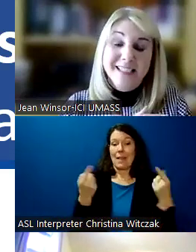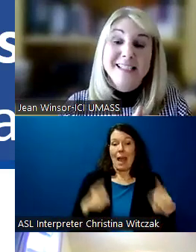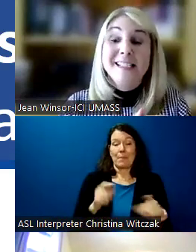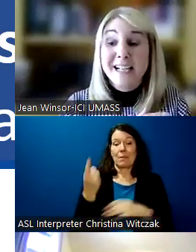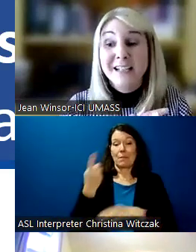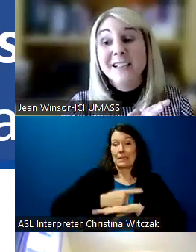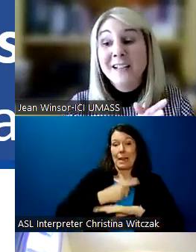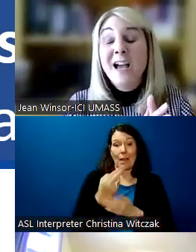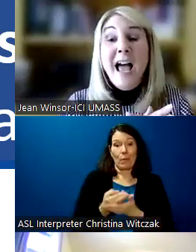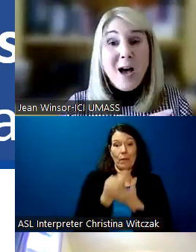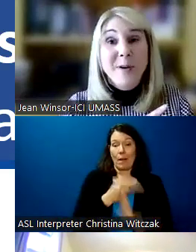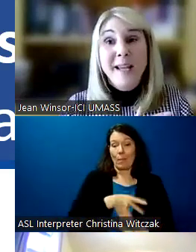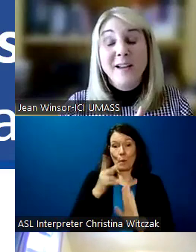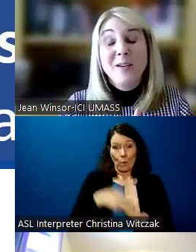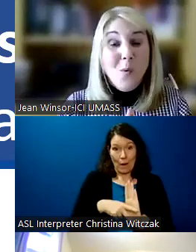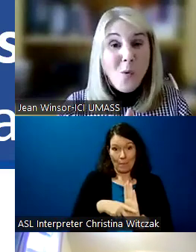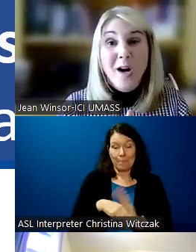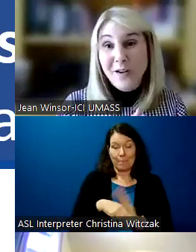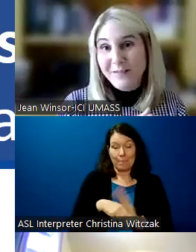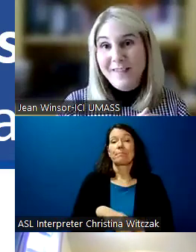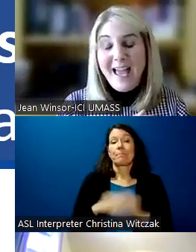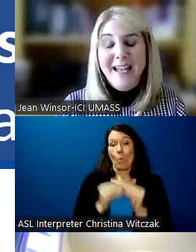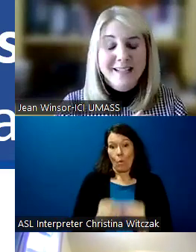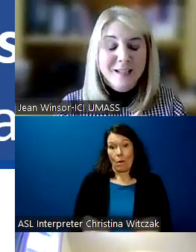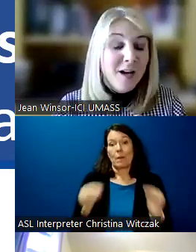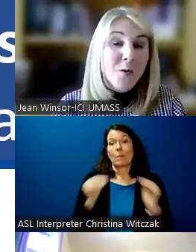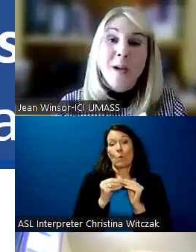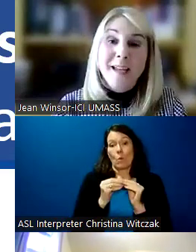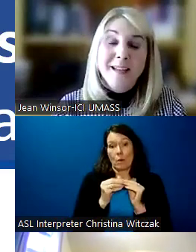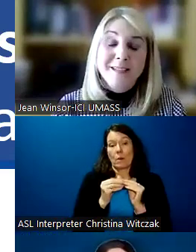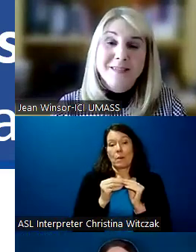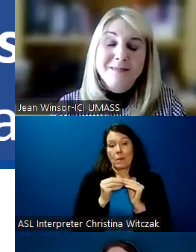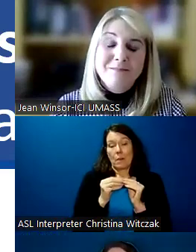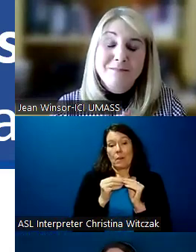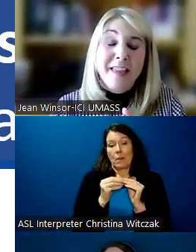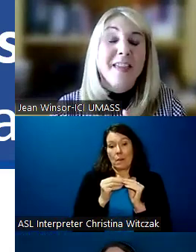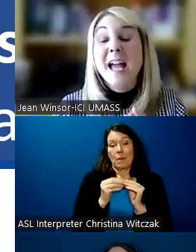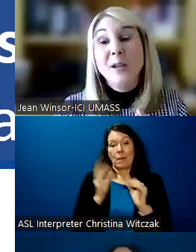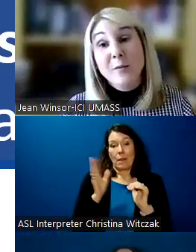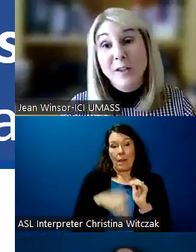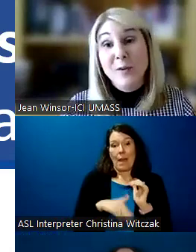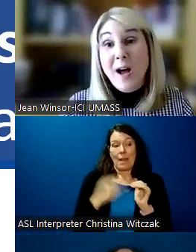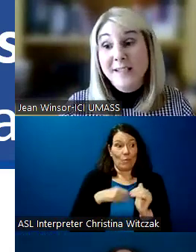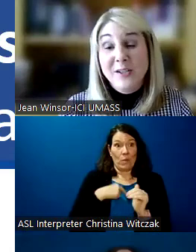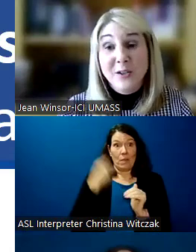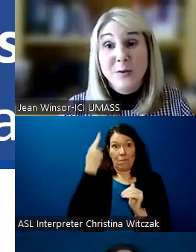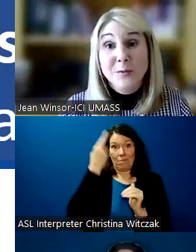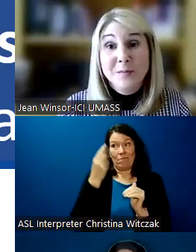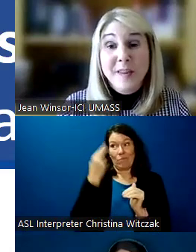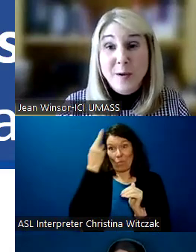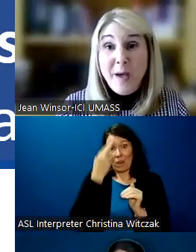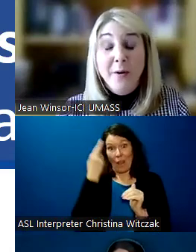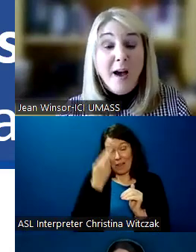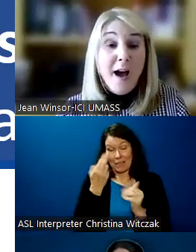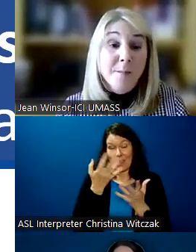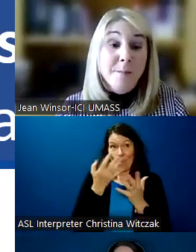that is still happening more than I think anybody really wants to